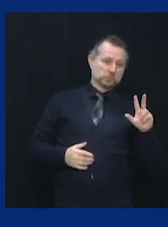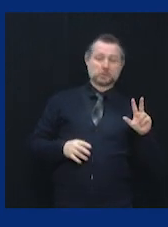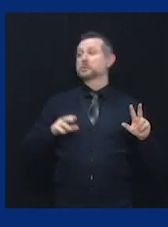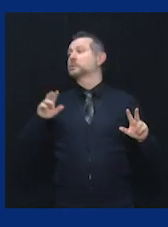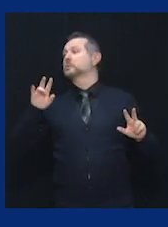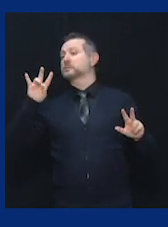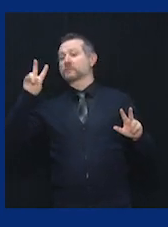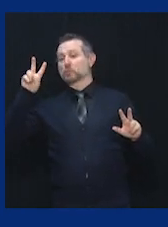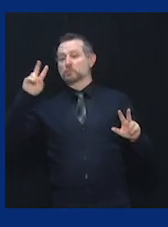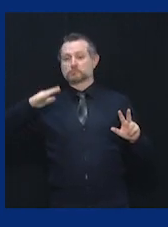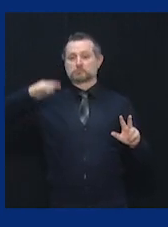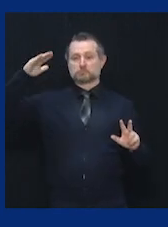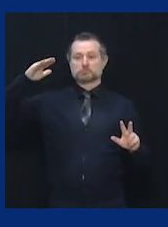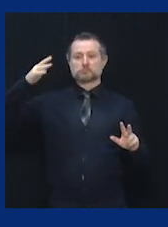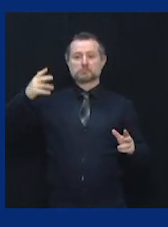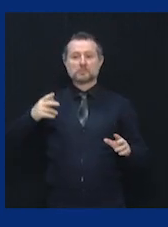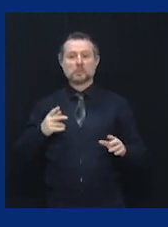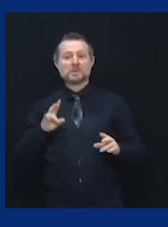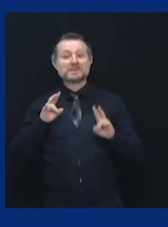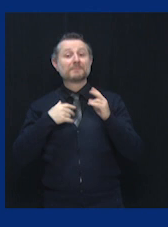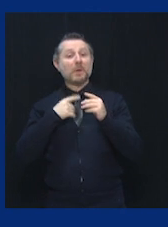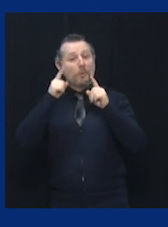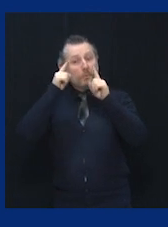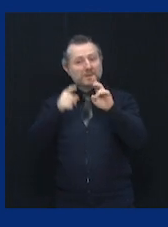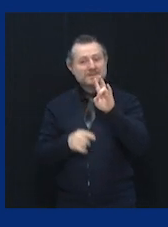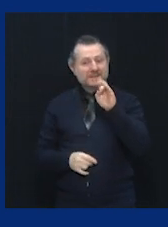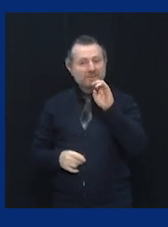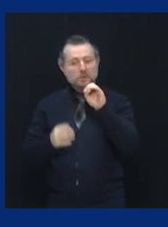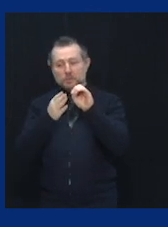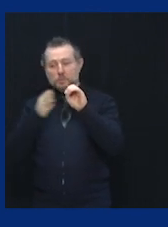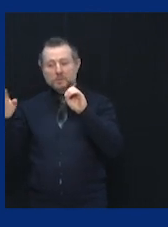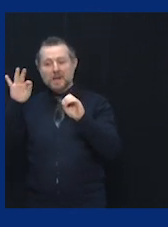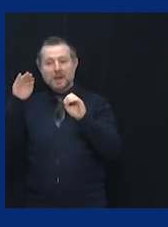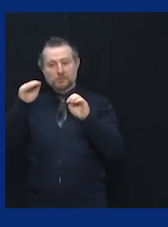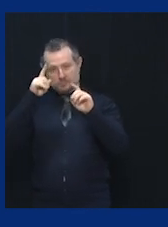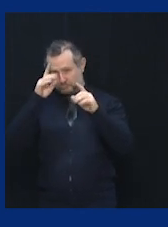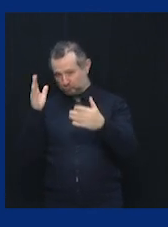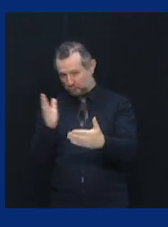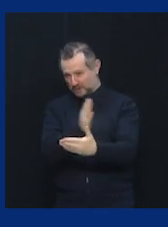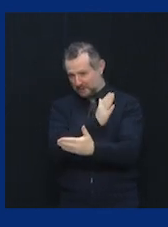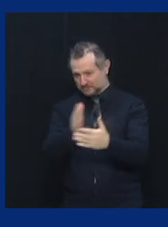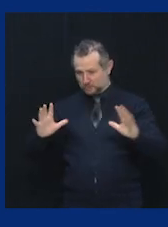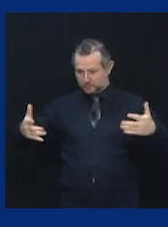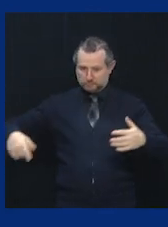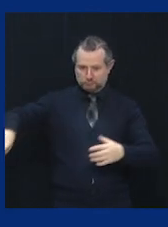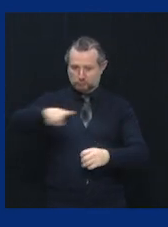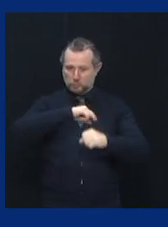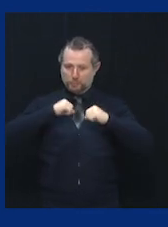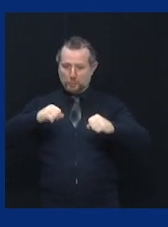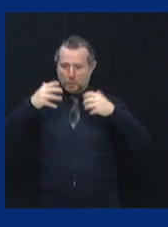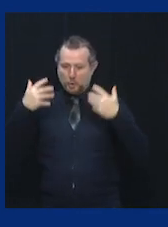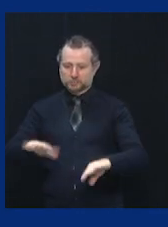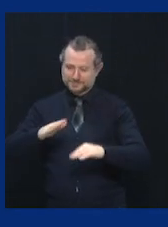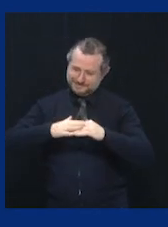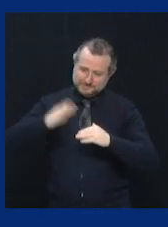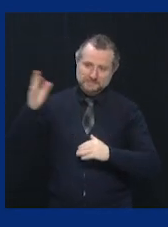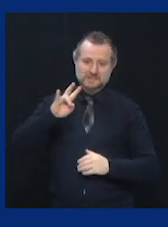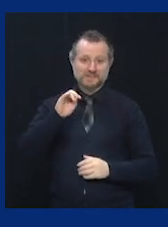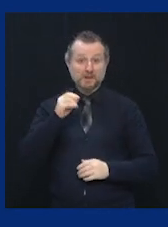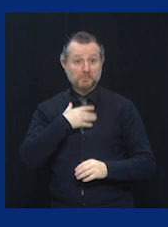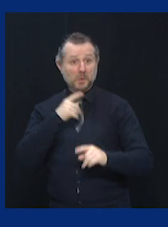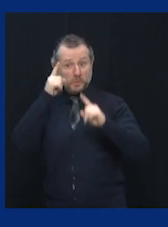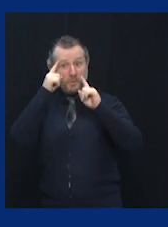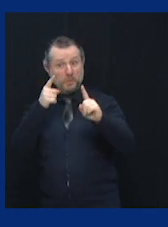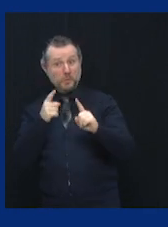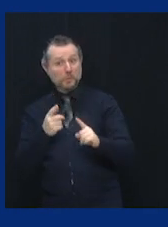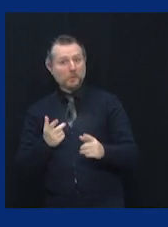90 was the range for herd immunity, right? That was the goal for the vaccine. So